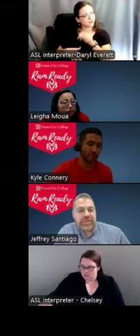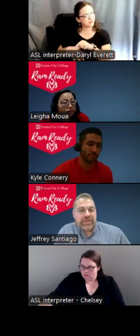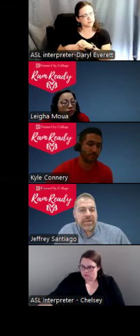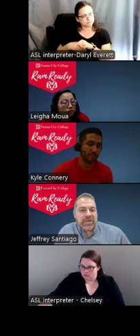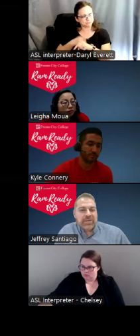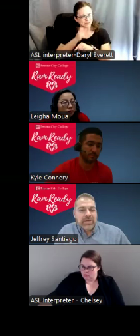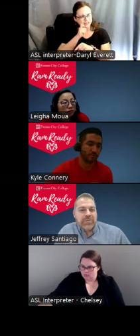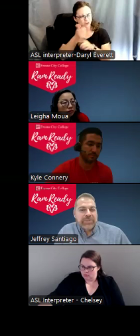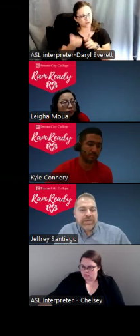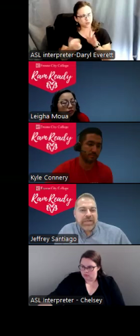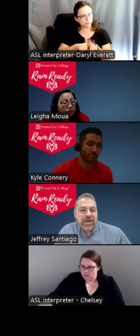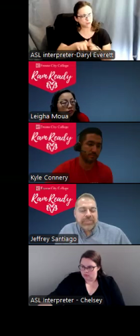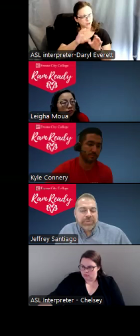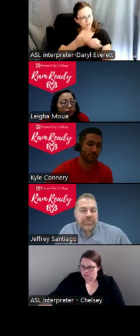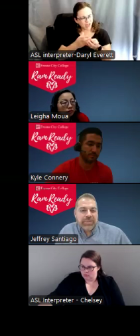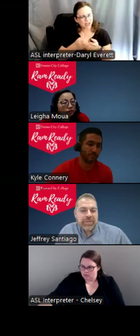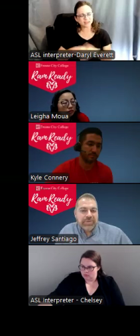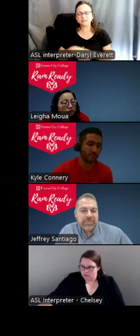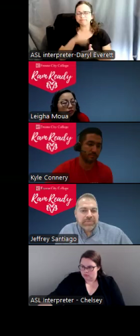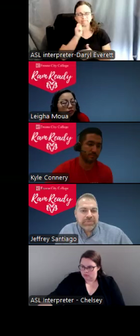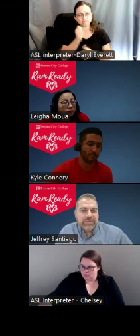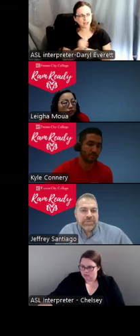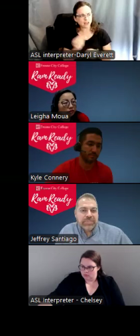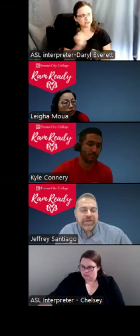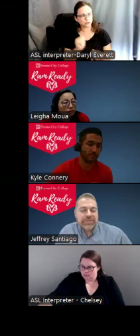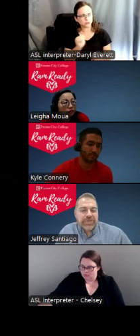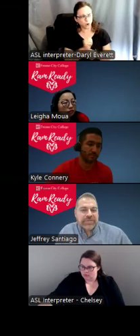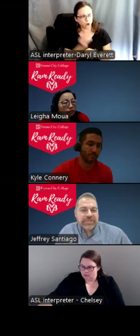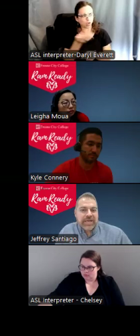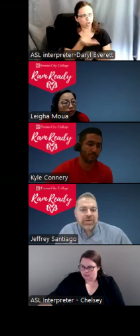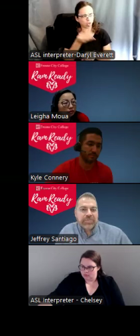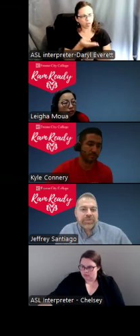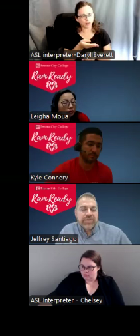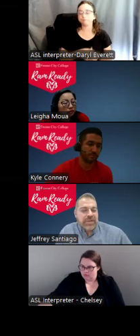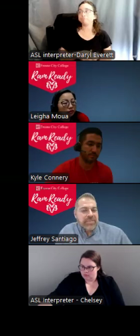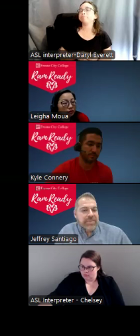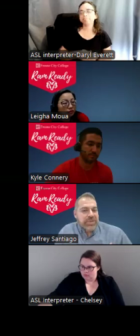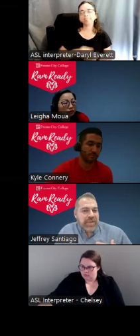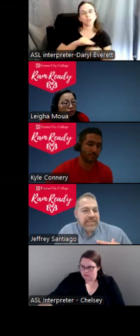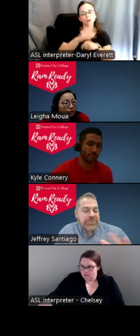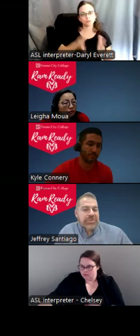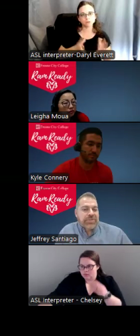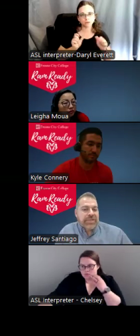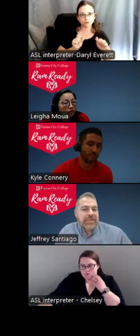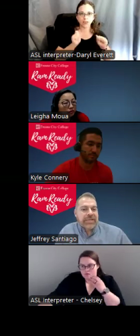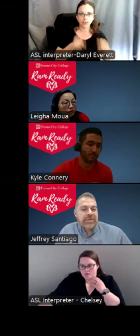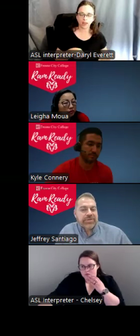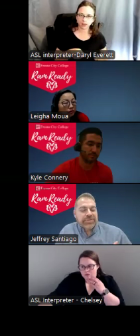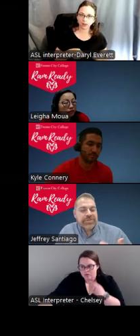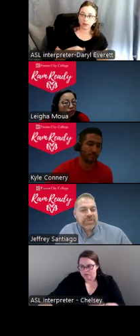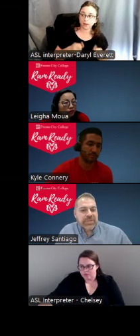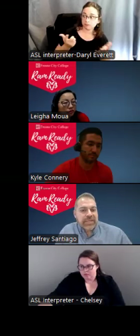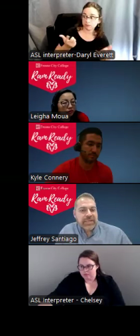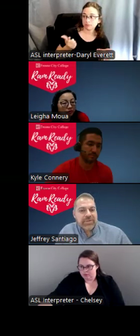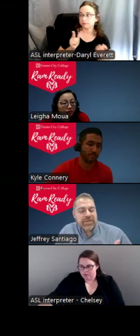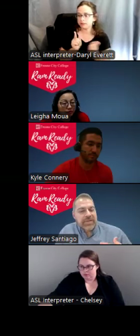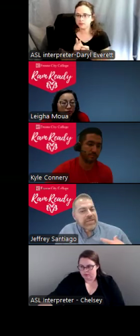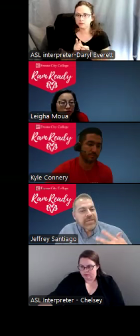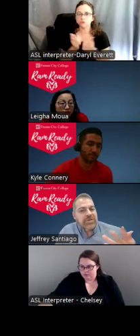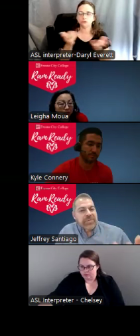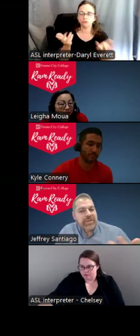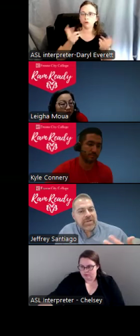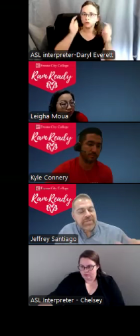know, what's going on. We try to help to, you know, to provide services to help you. Maybe you might need tutoring, or you're struggling,